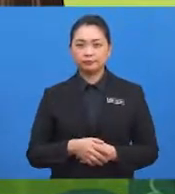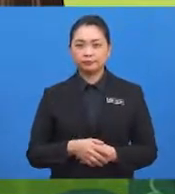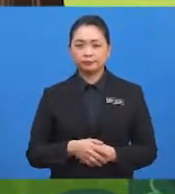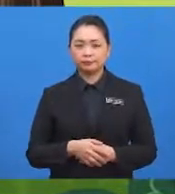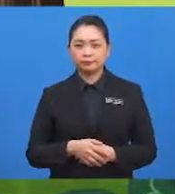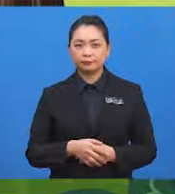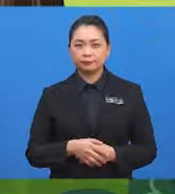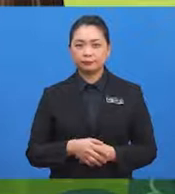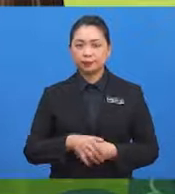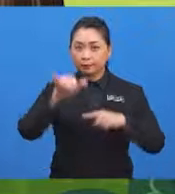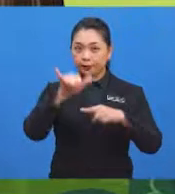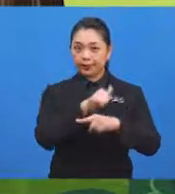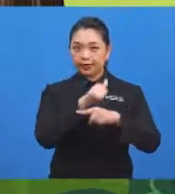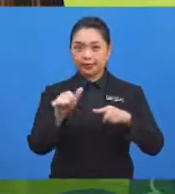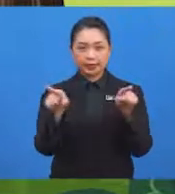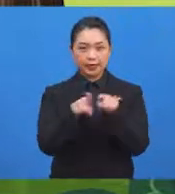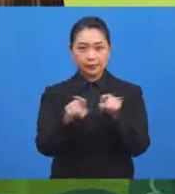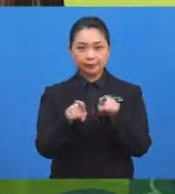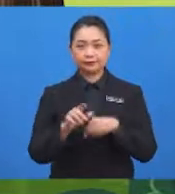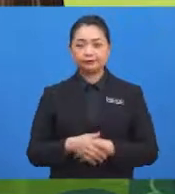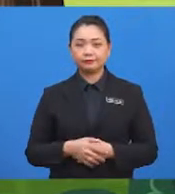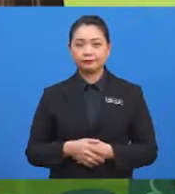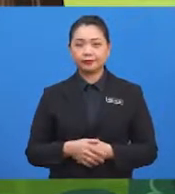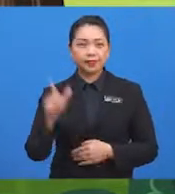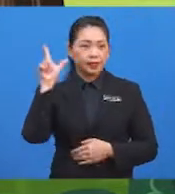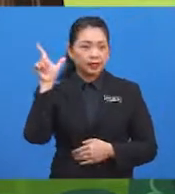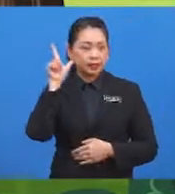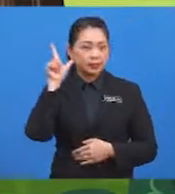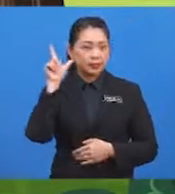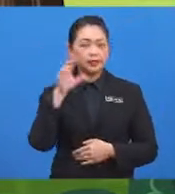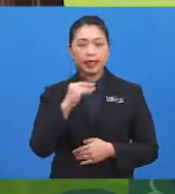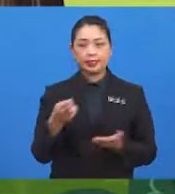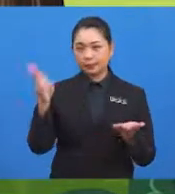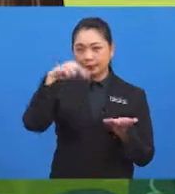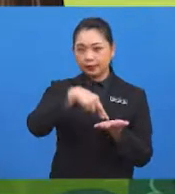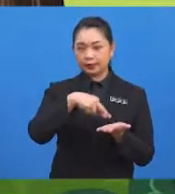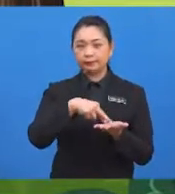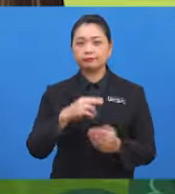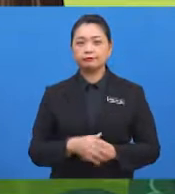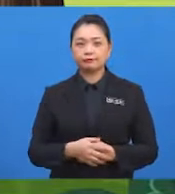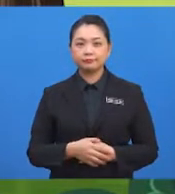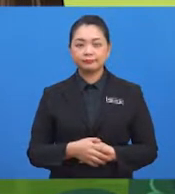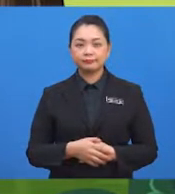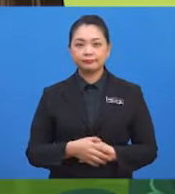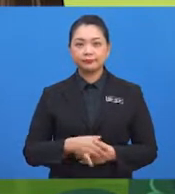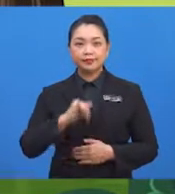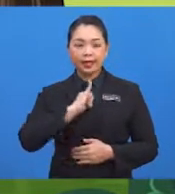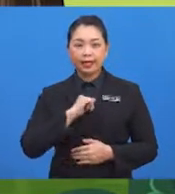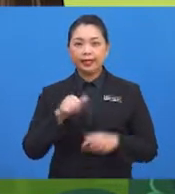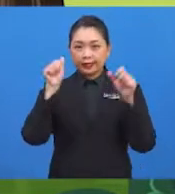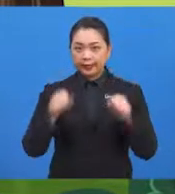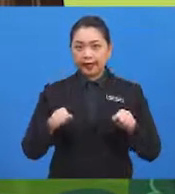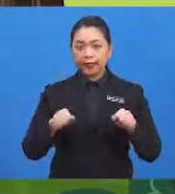Now, let's practice together. So remember, listen and then repeat. I